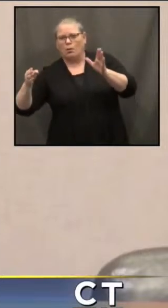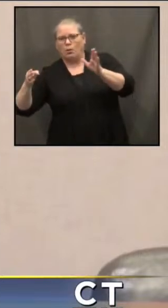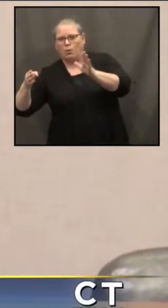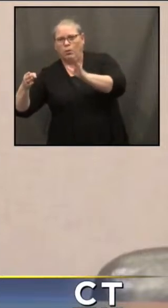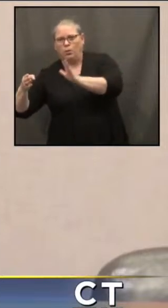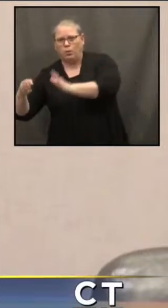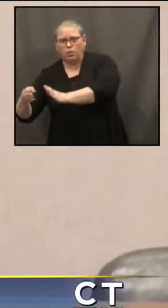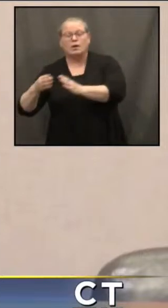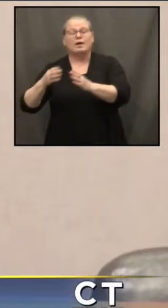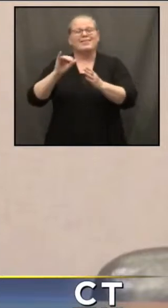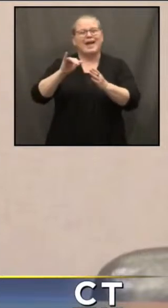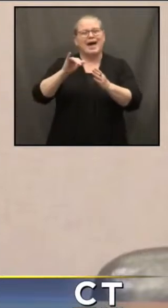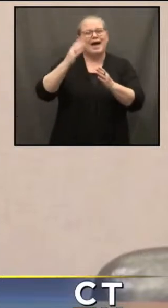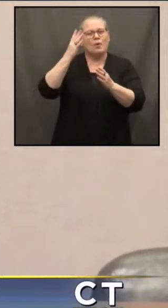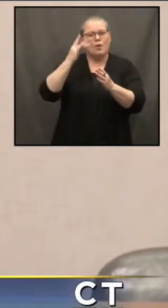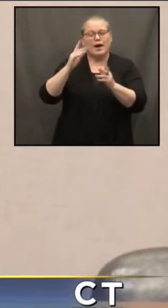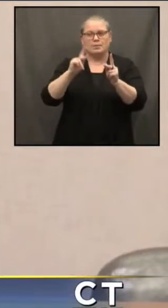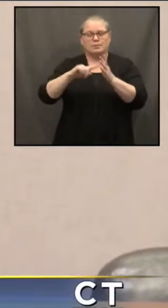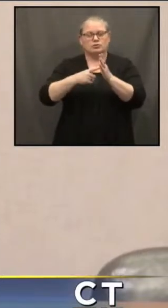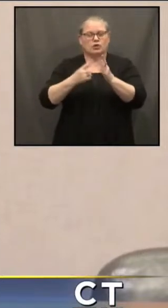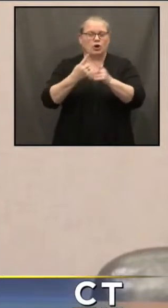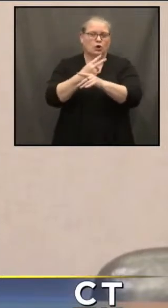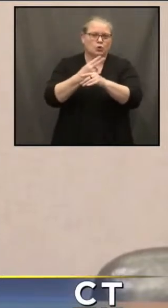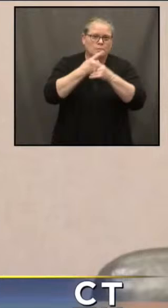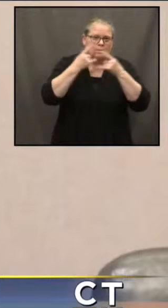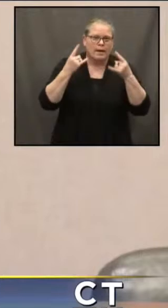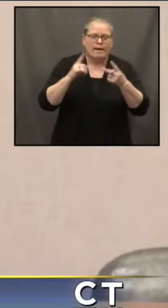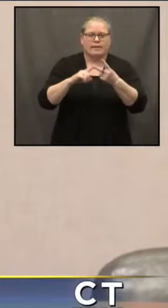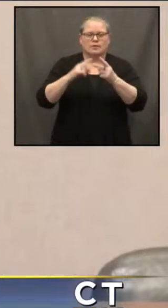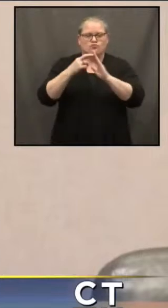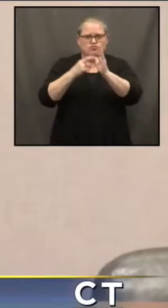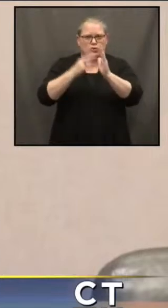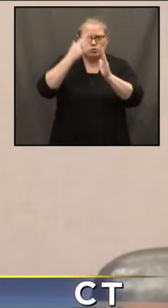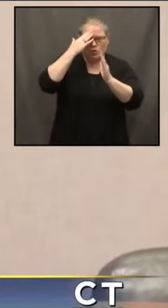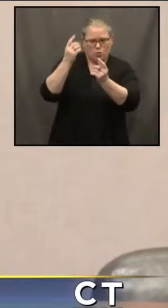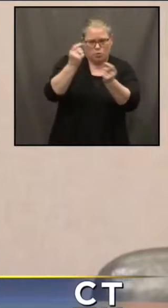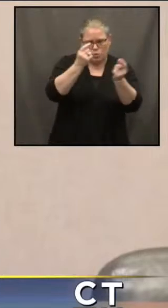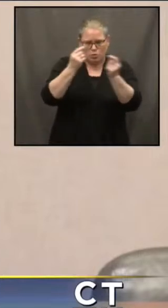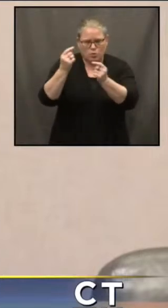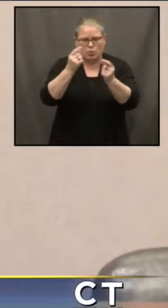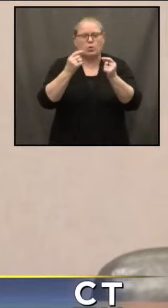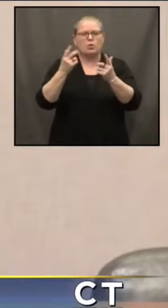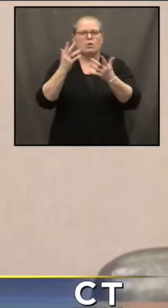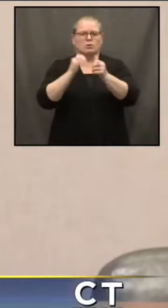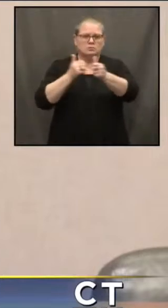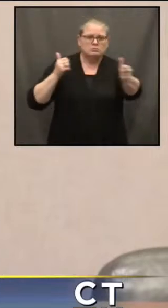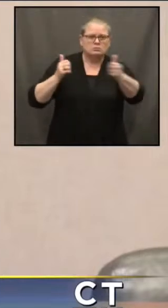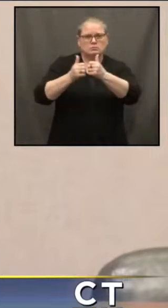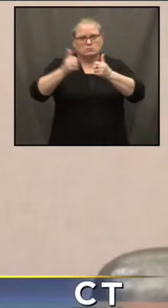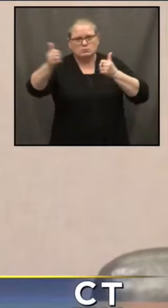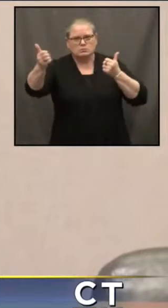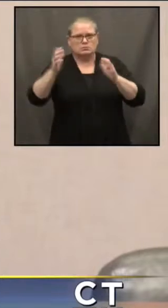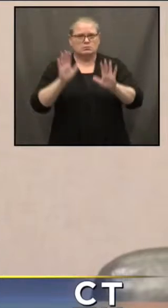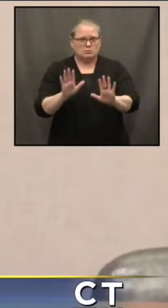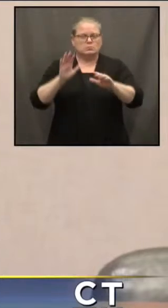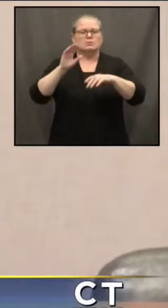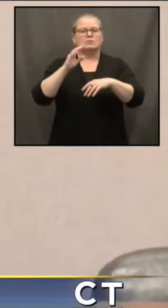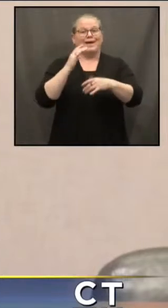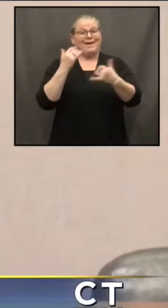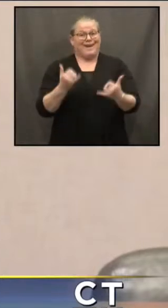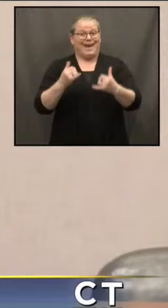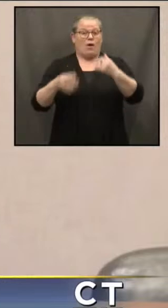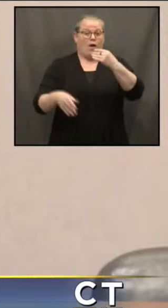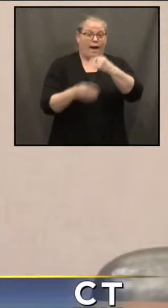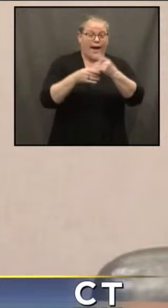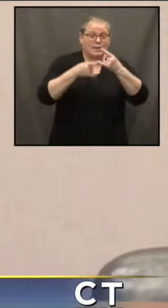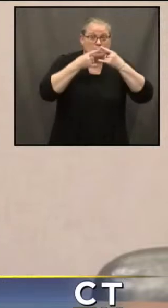with boosters and vaccinating all age groups that we have, especially those that are around others. So, with age 5 and older,